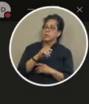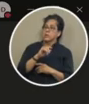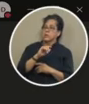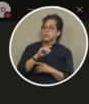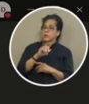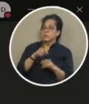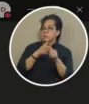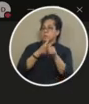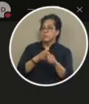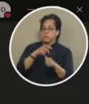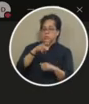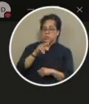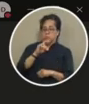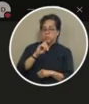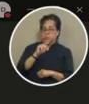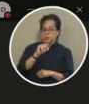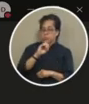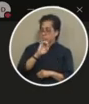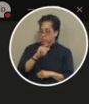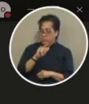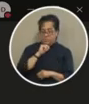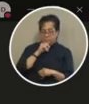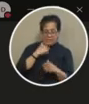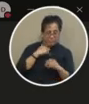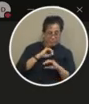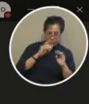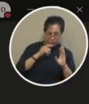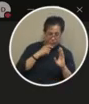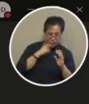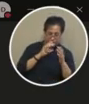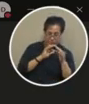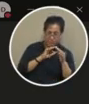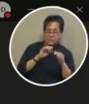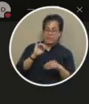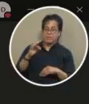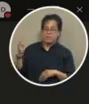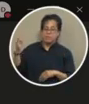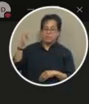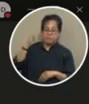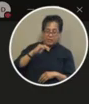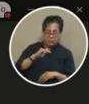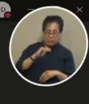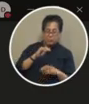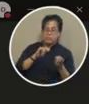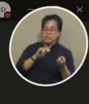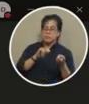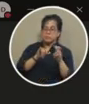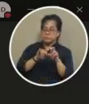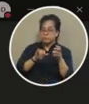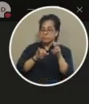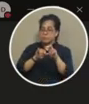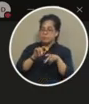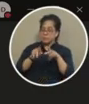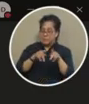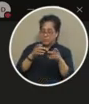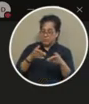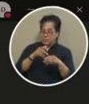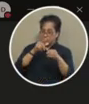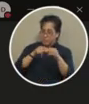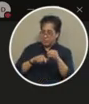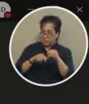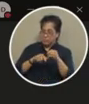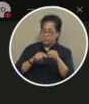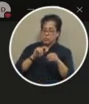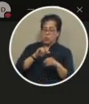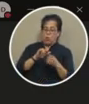protocol, we have no say in that, but it's my understanding that if they're flying through and picking up additional individuals here in El Paso,